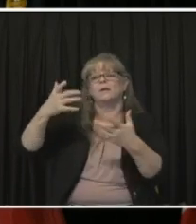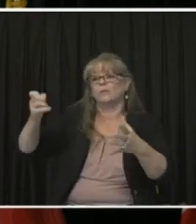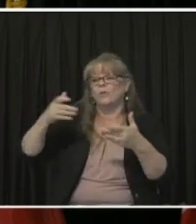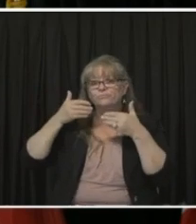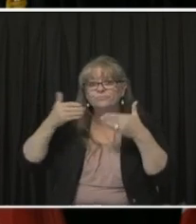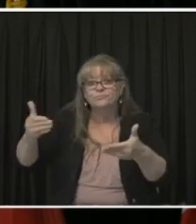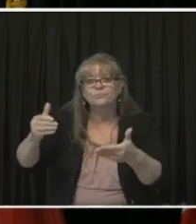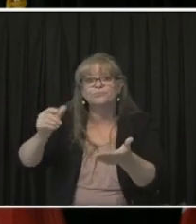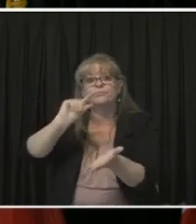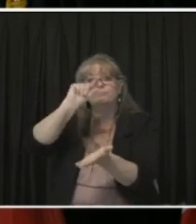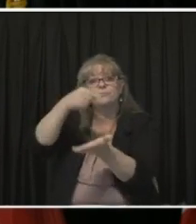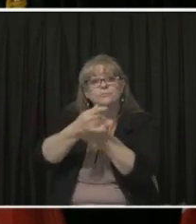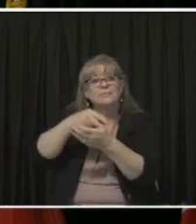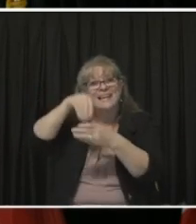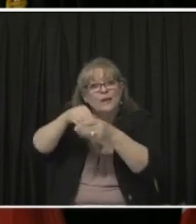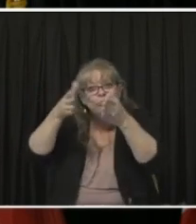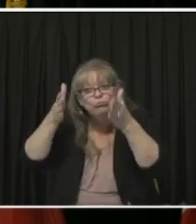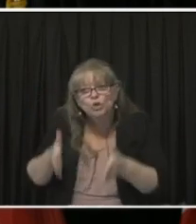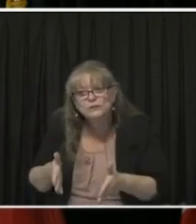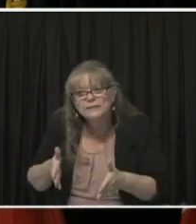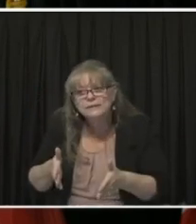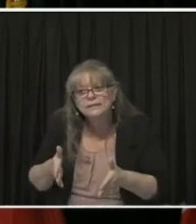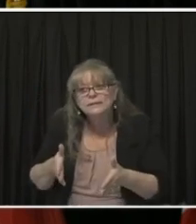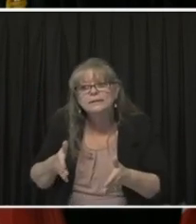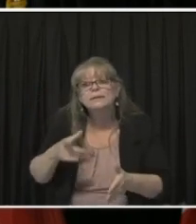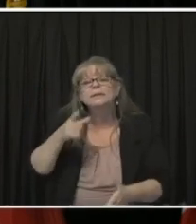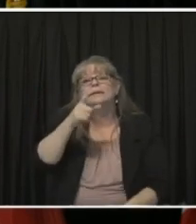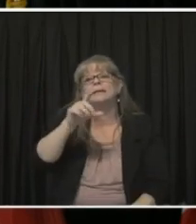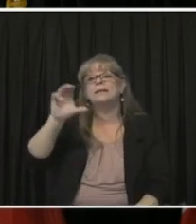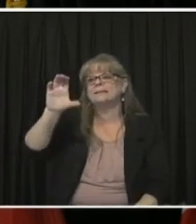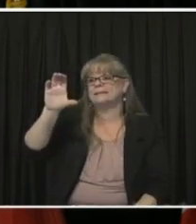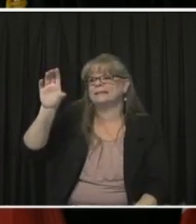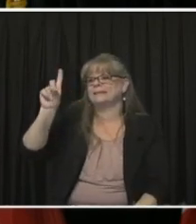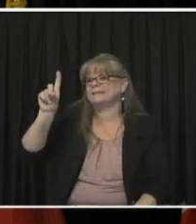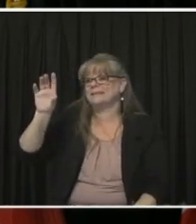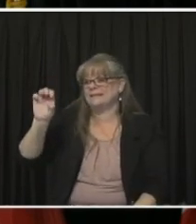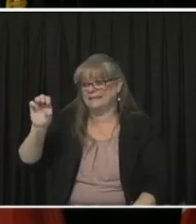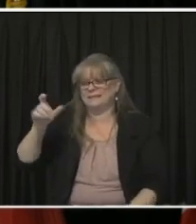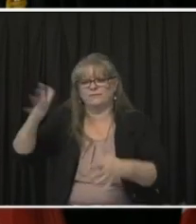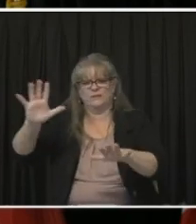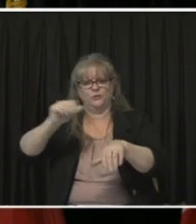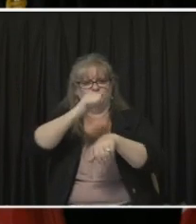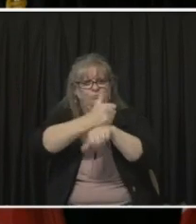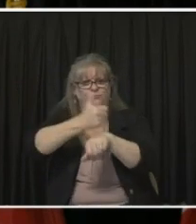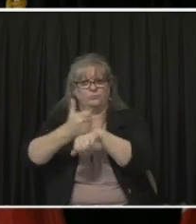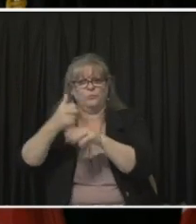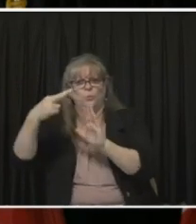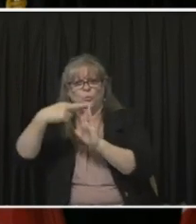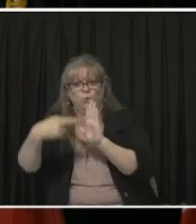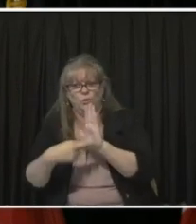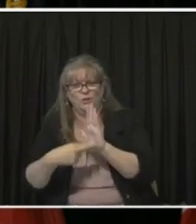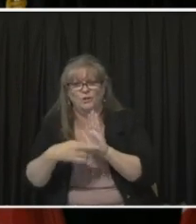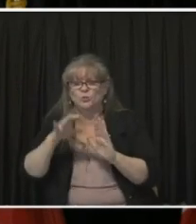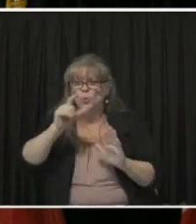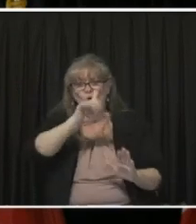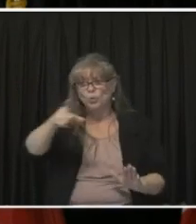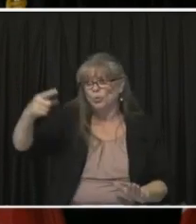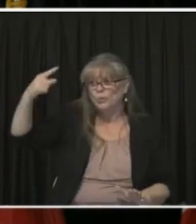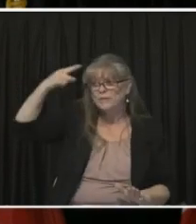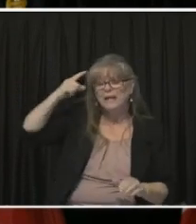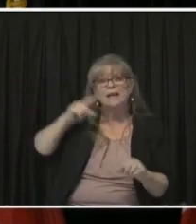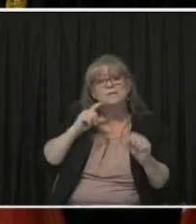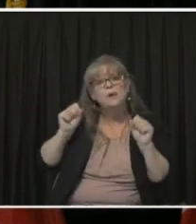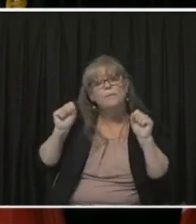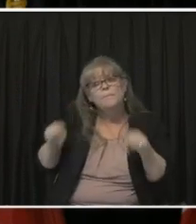CDE issued, and we've heard some reports from some other locations as well. Is this something that you see a possibility for in the near